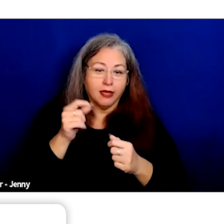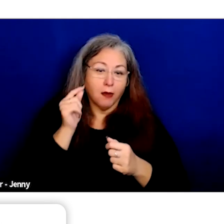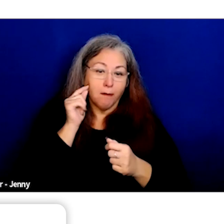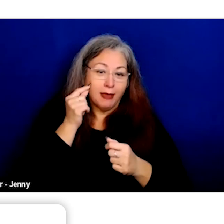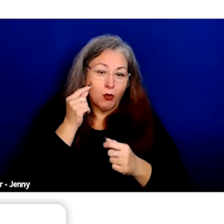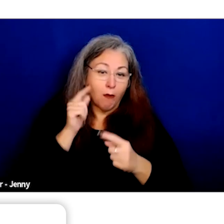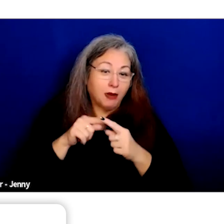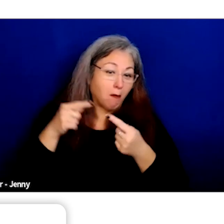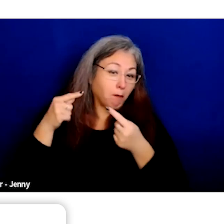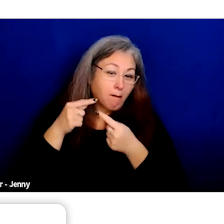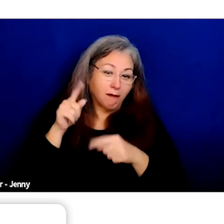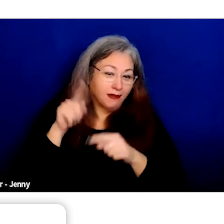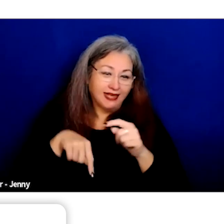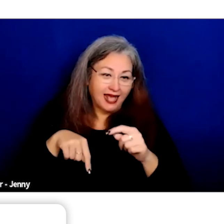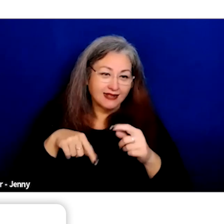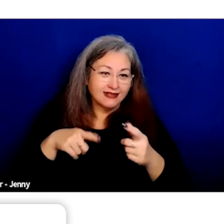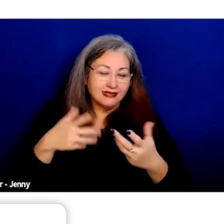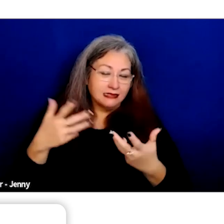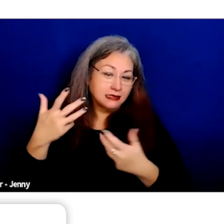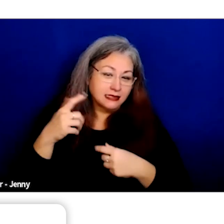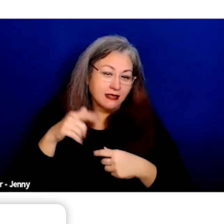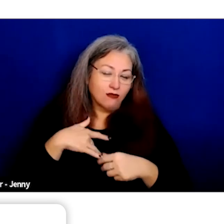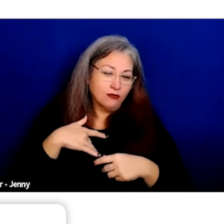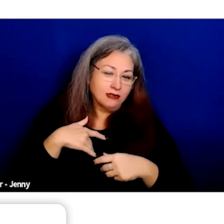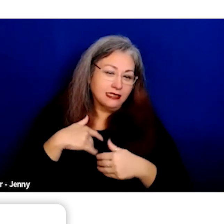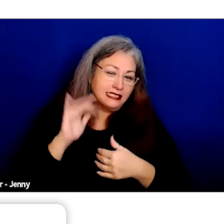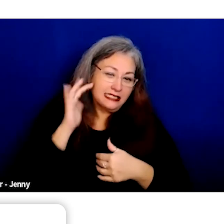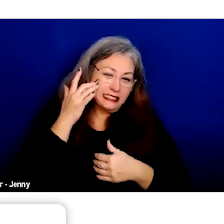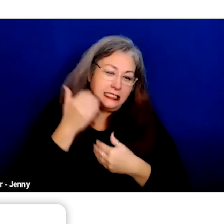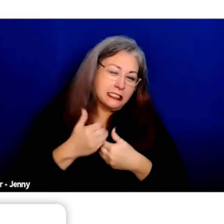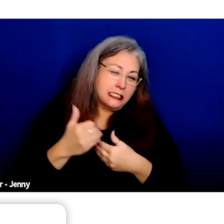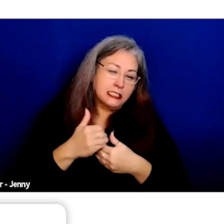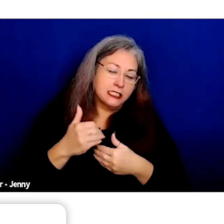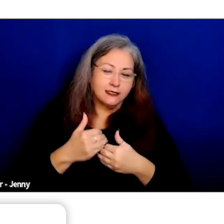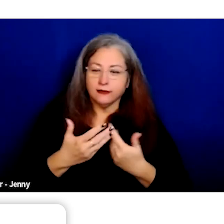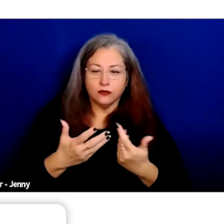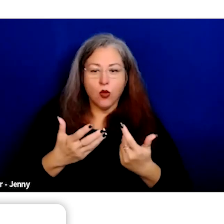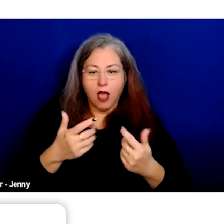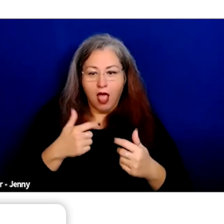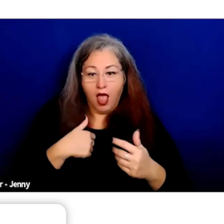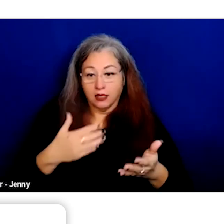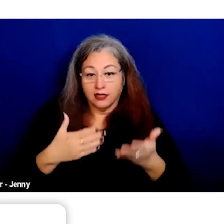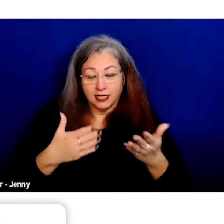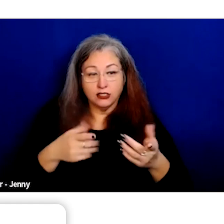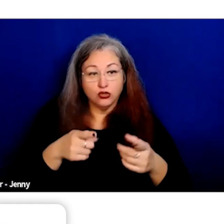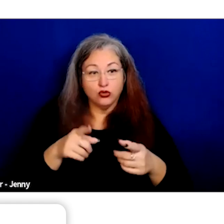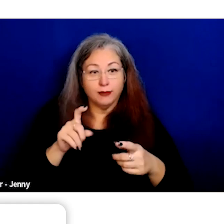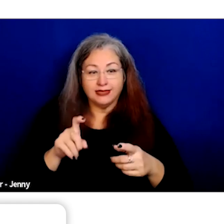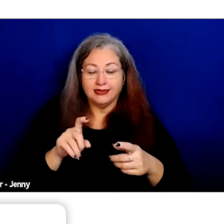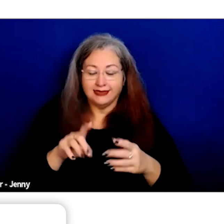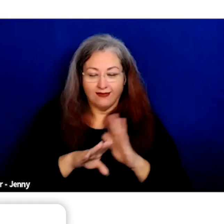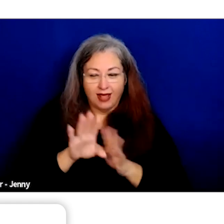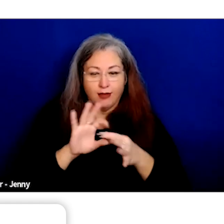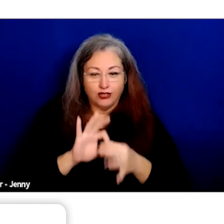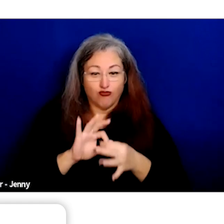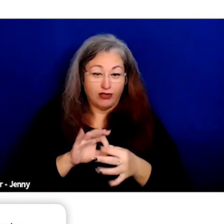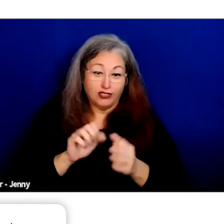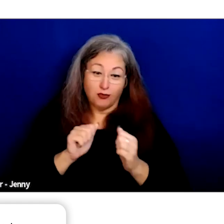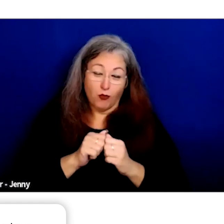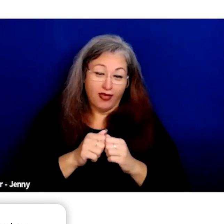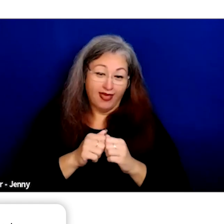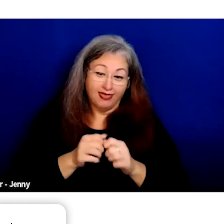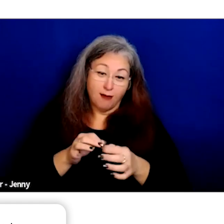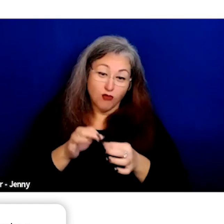know? It's just too much. So I would say have a relationship with your procrastination